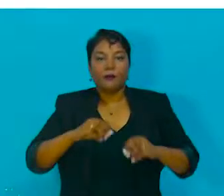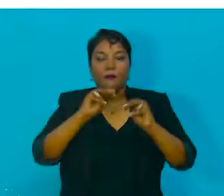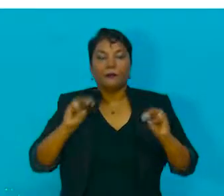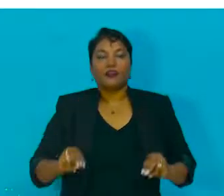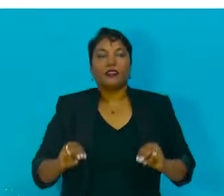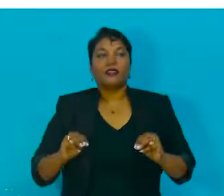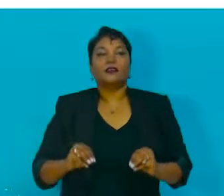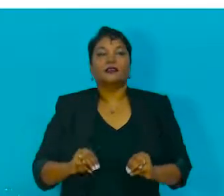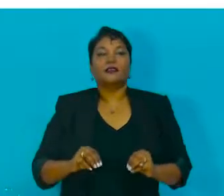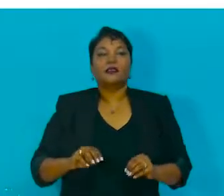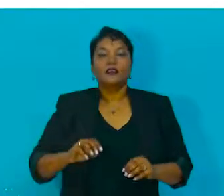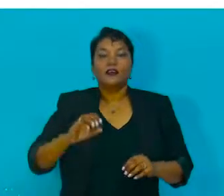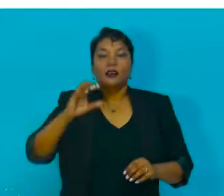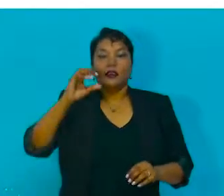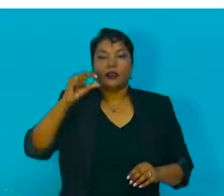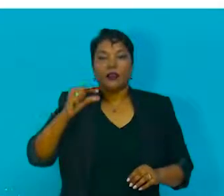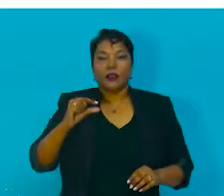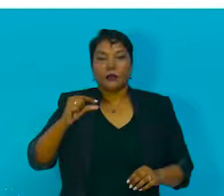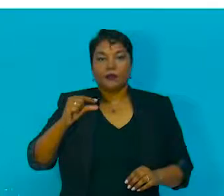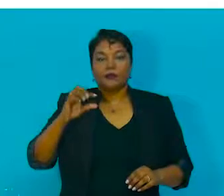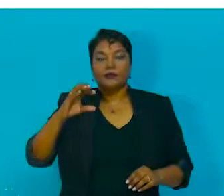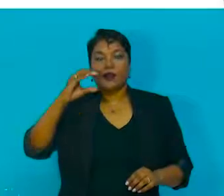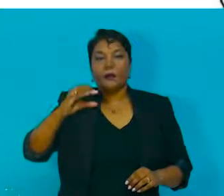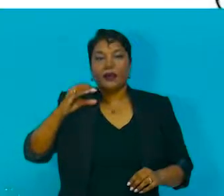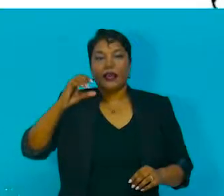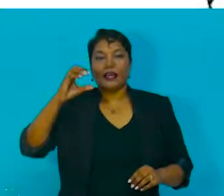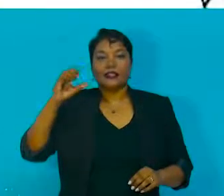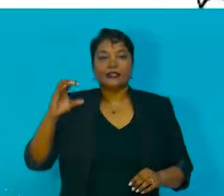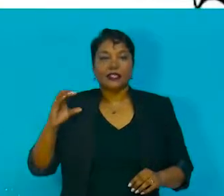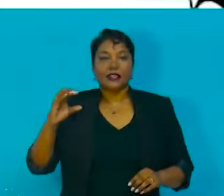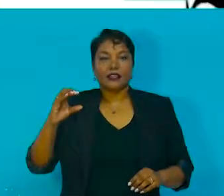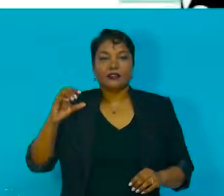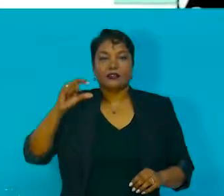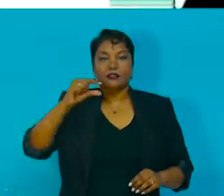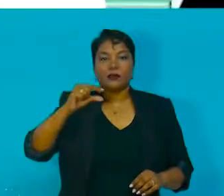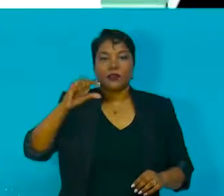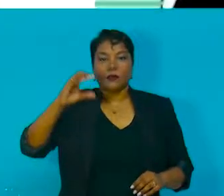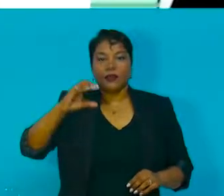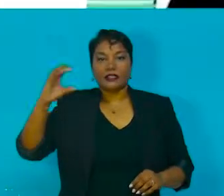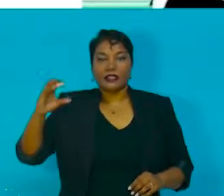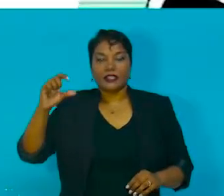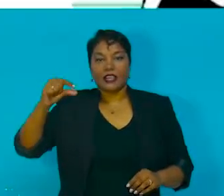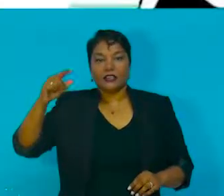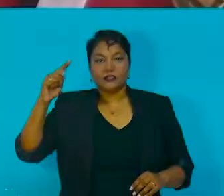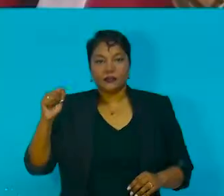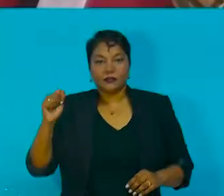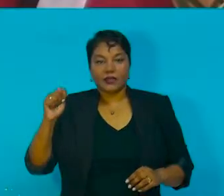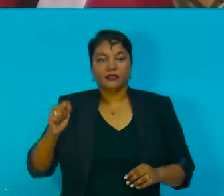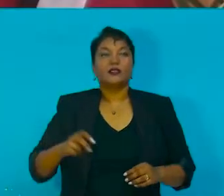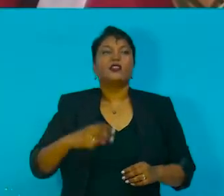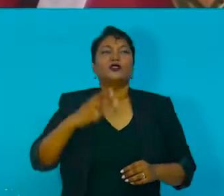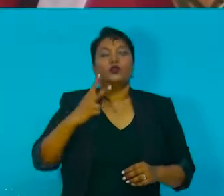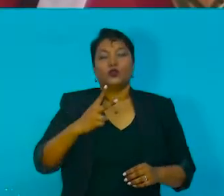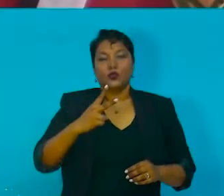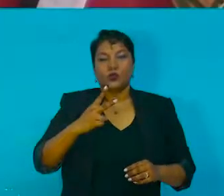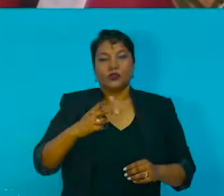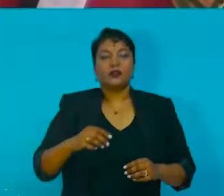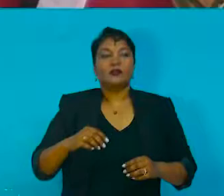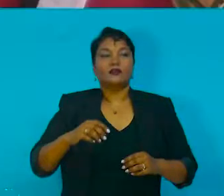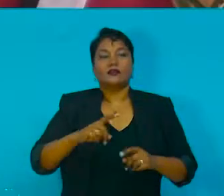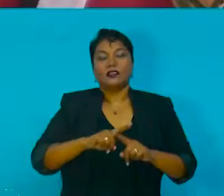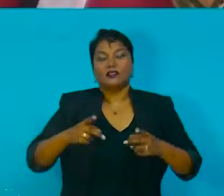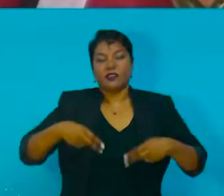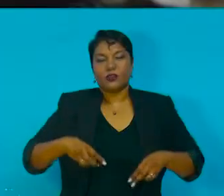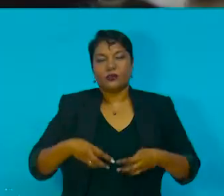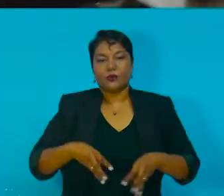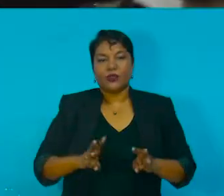another turbine, so you're producing more electricity from the same amount of gas. But even then, there's still 50% of that